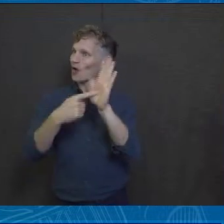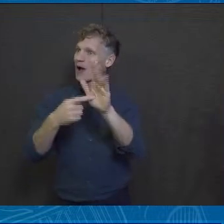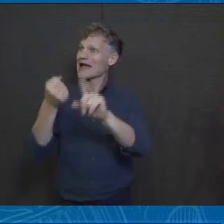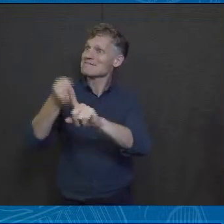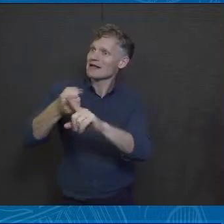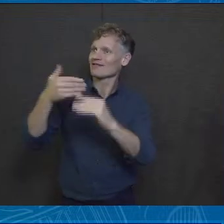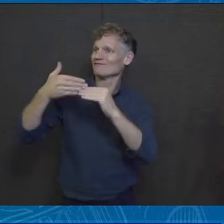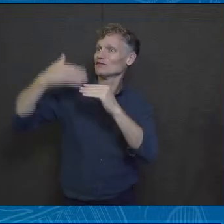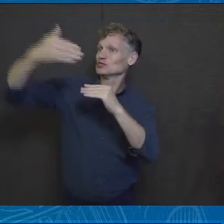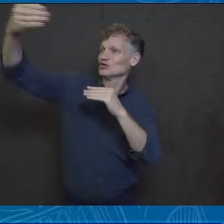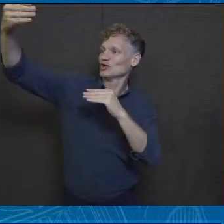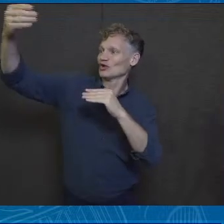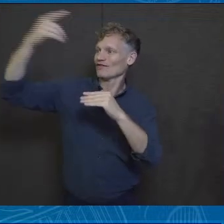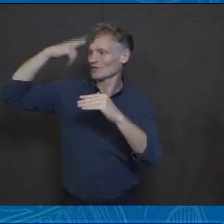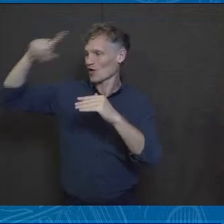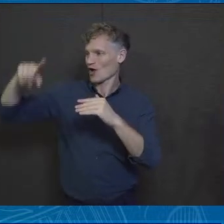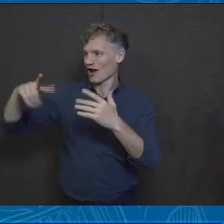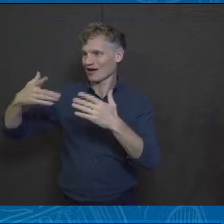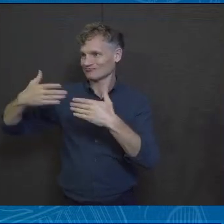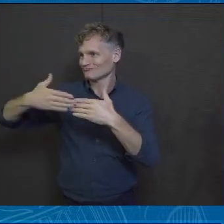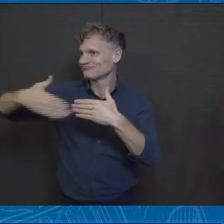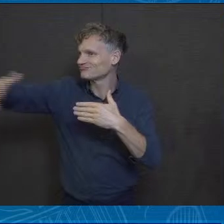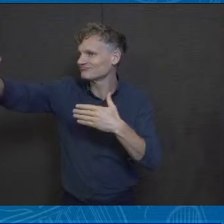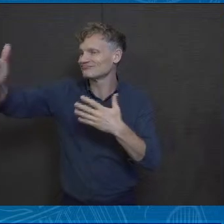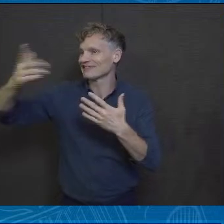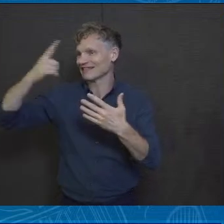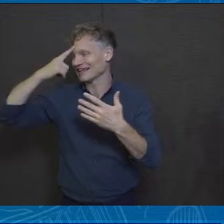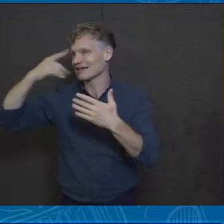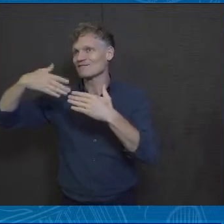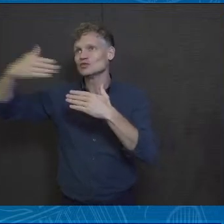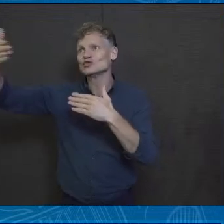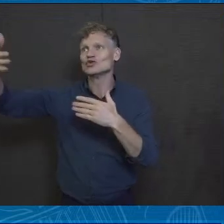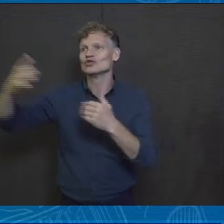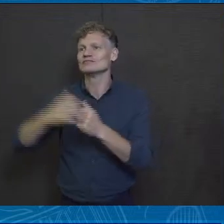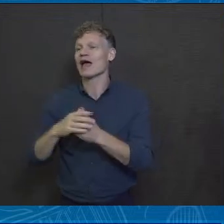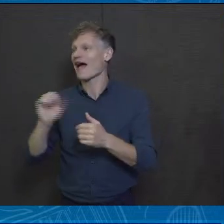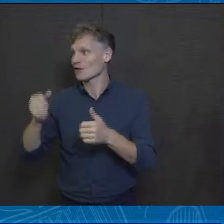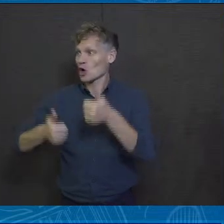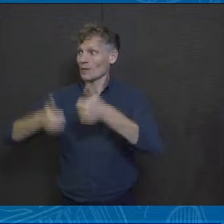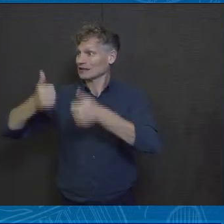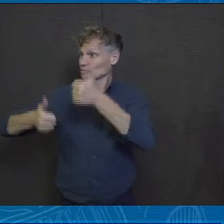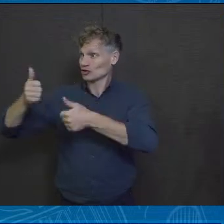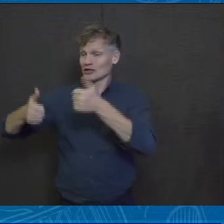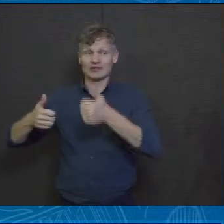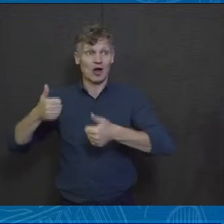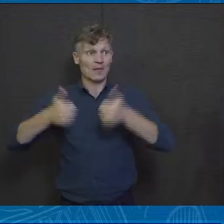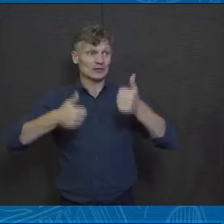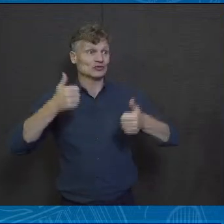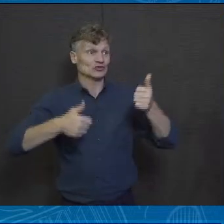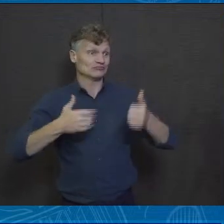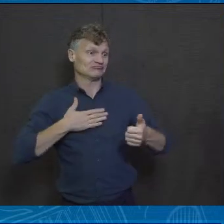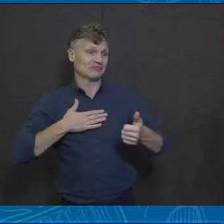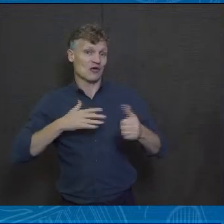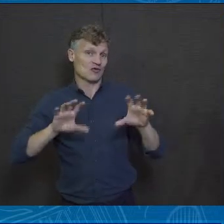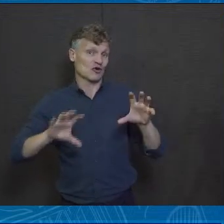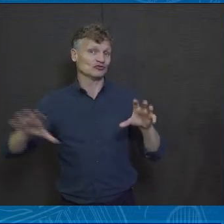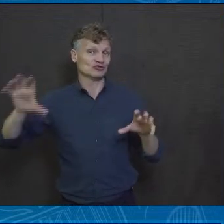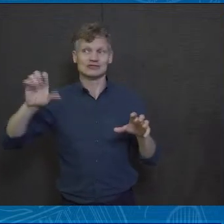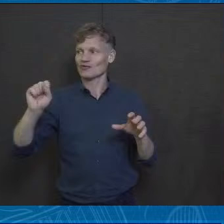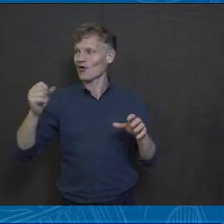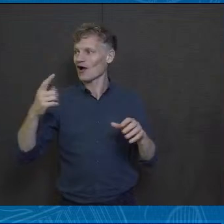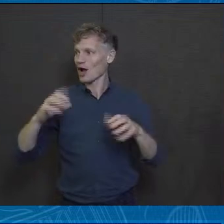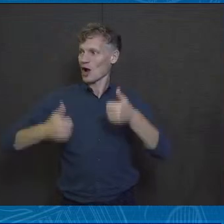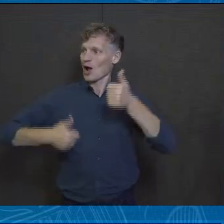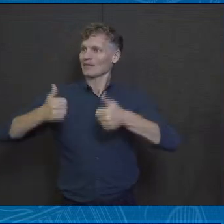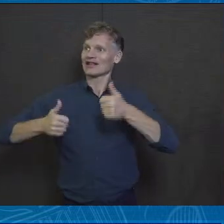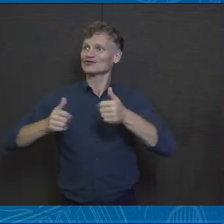on, from the next 20 years from now on. We have the competition in our country. The university students can share